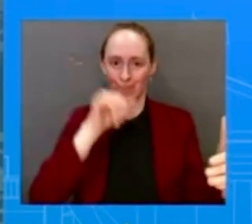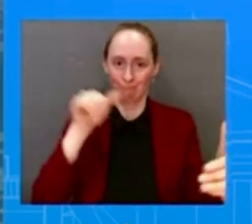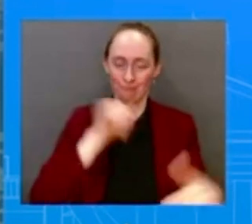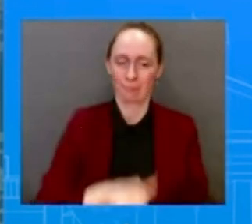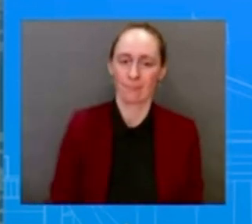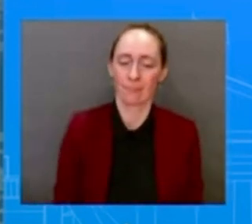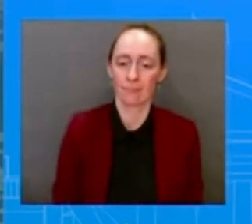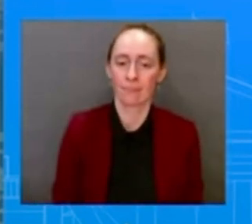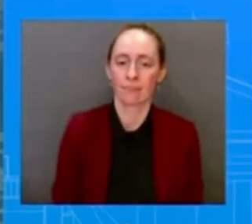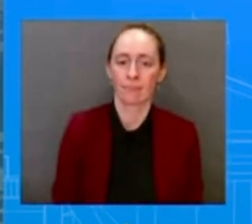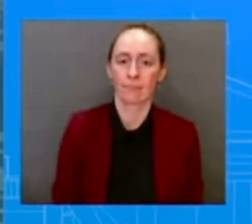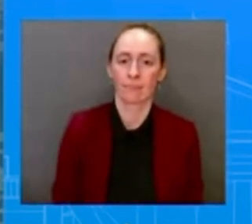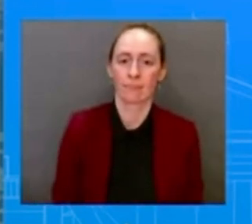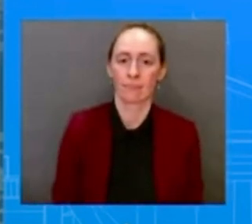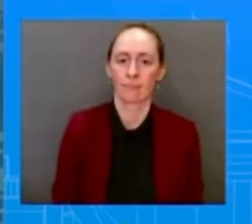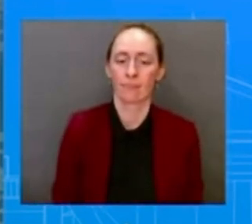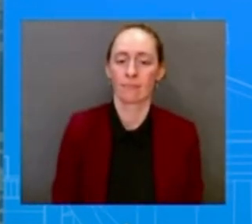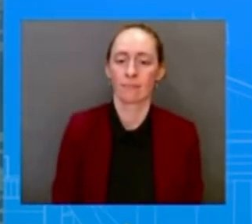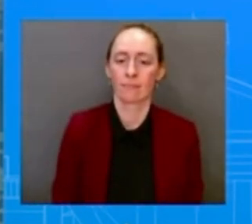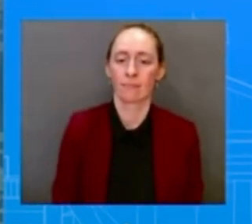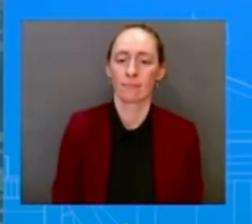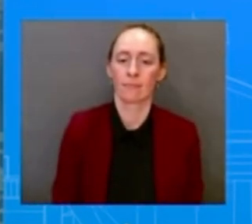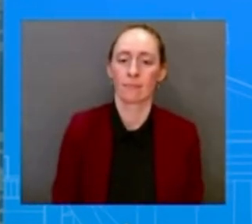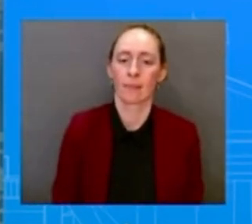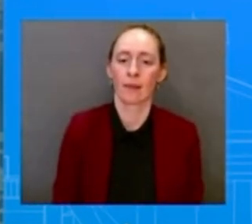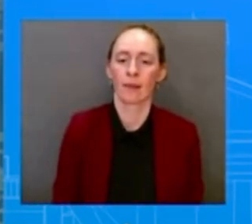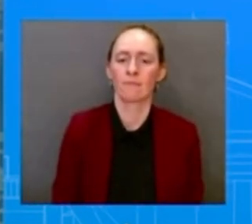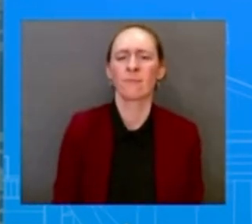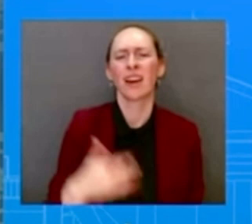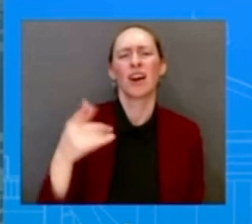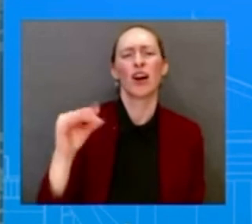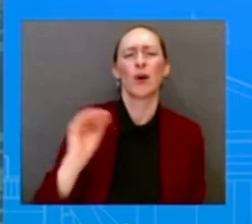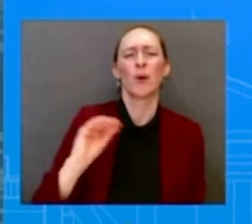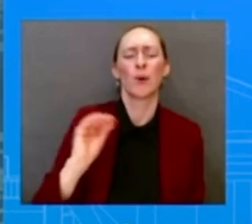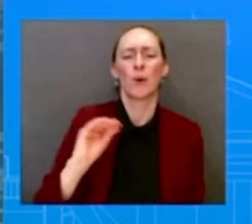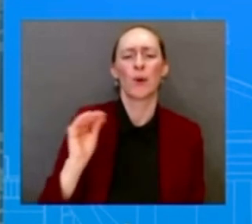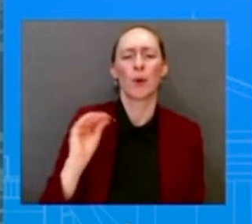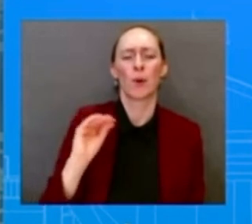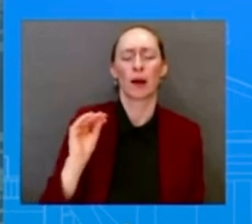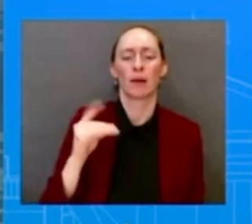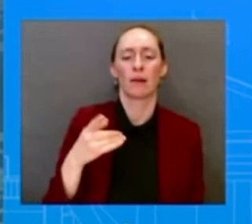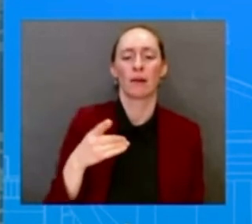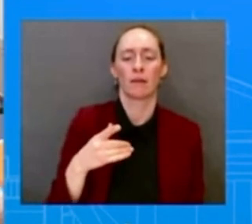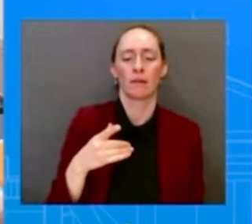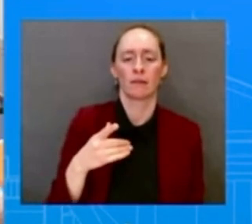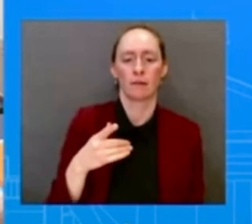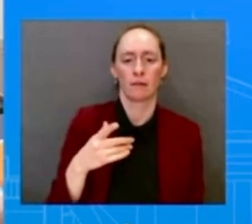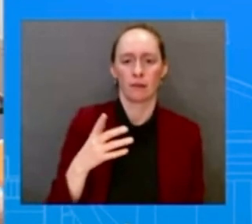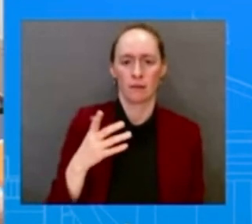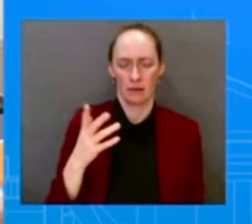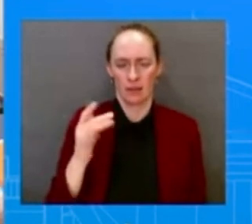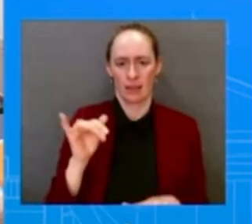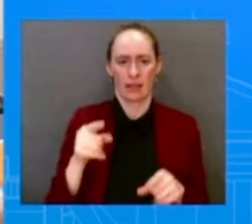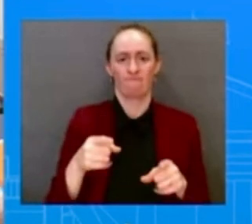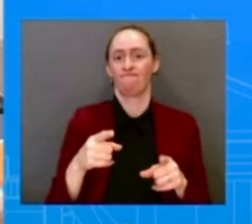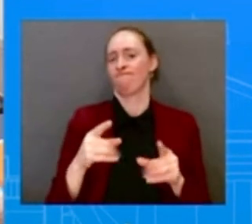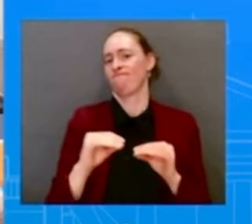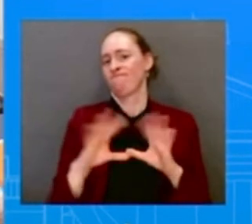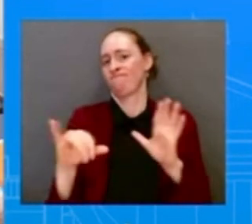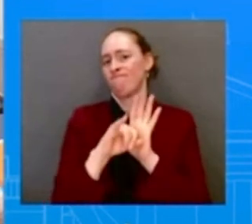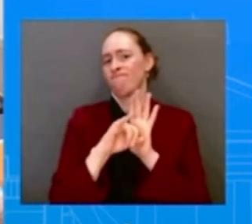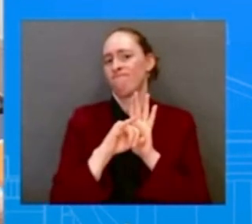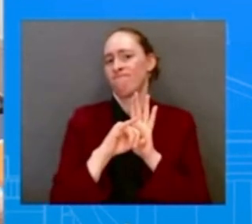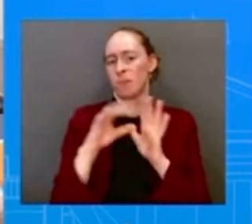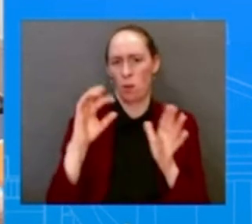and not of the same, no significant payload, if you will. And lastly, is it now the policy of the United States that if